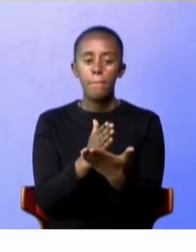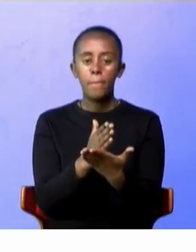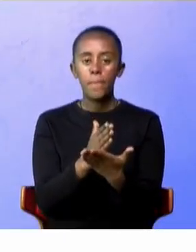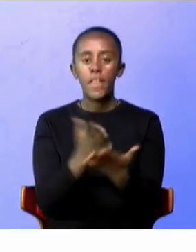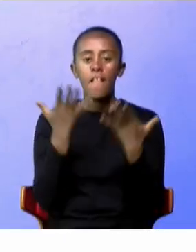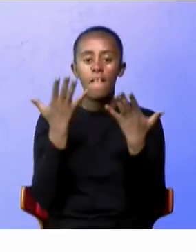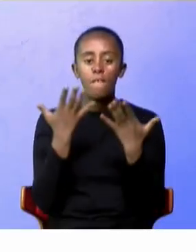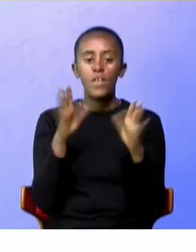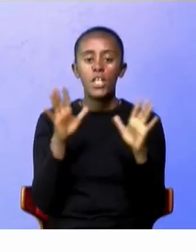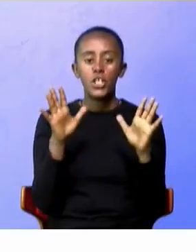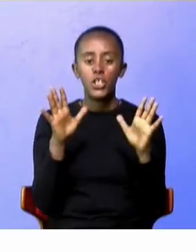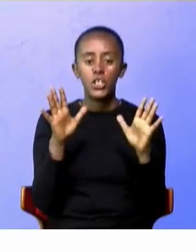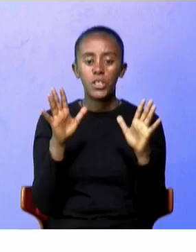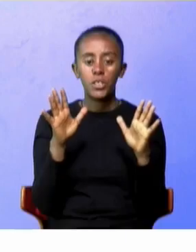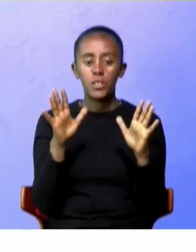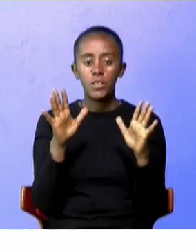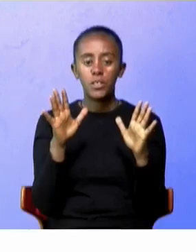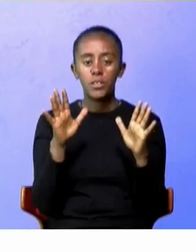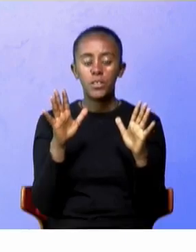finish,